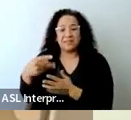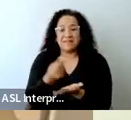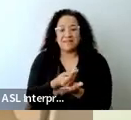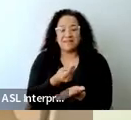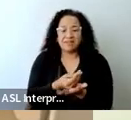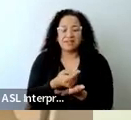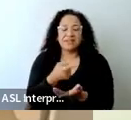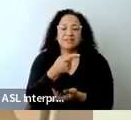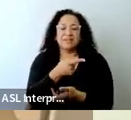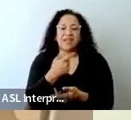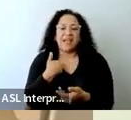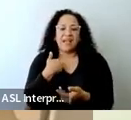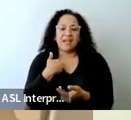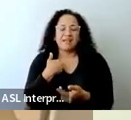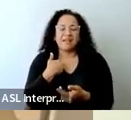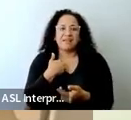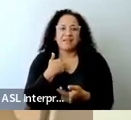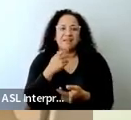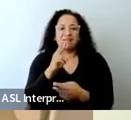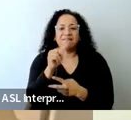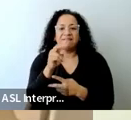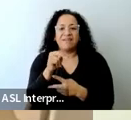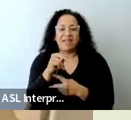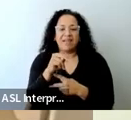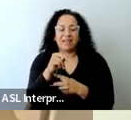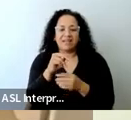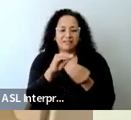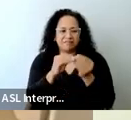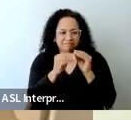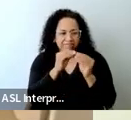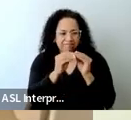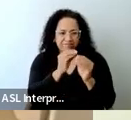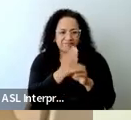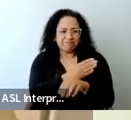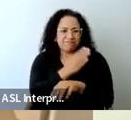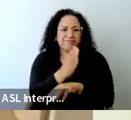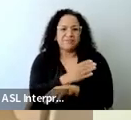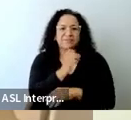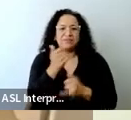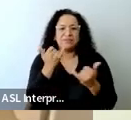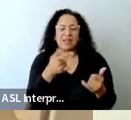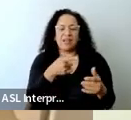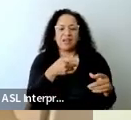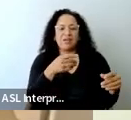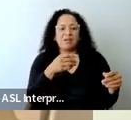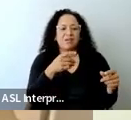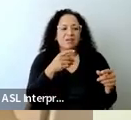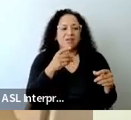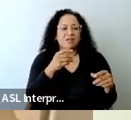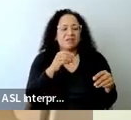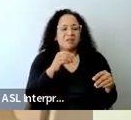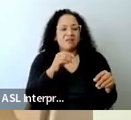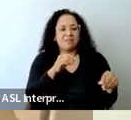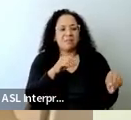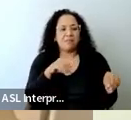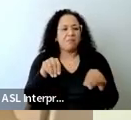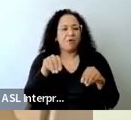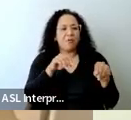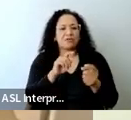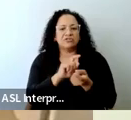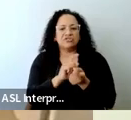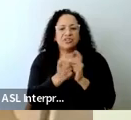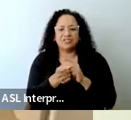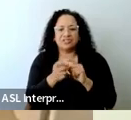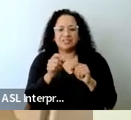funds, they had the van retrofitted. So it's a mobile changing station. So